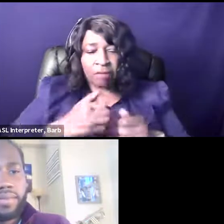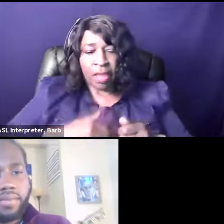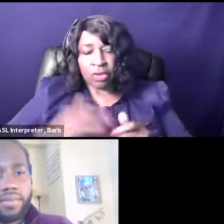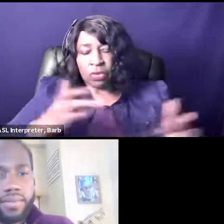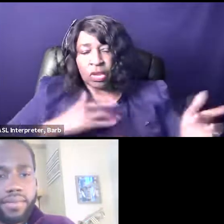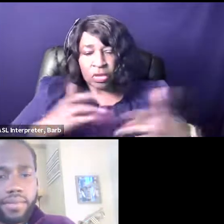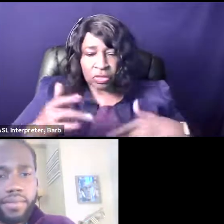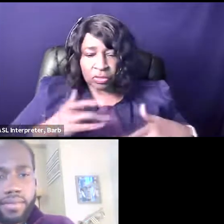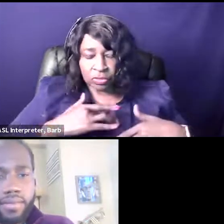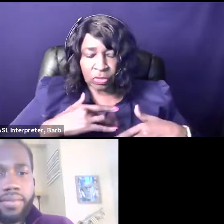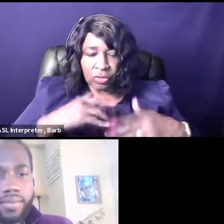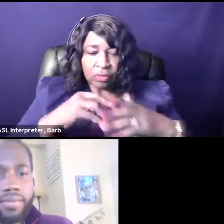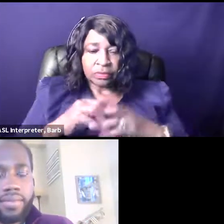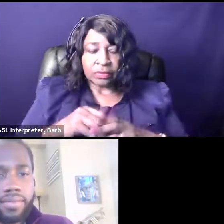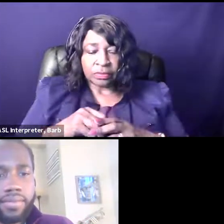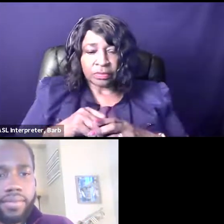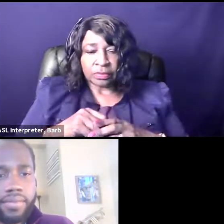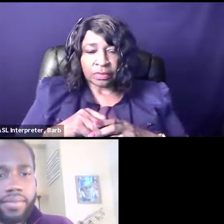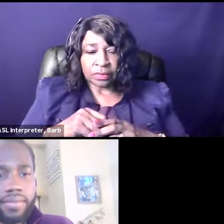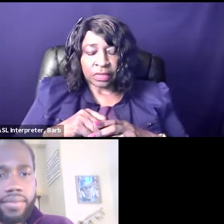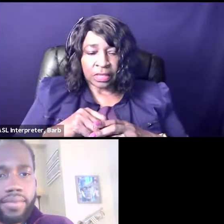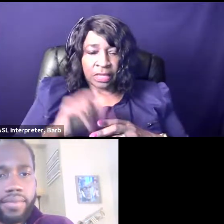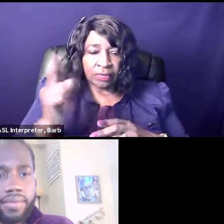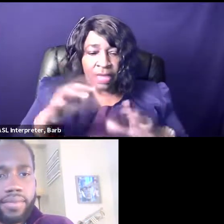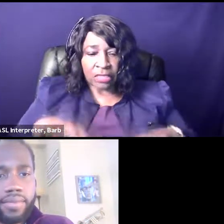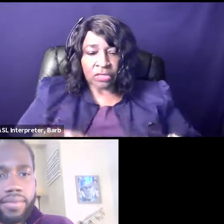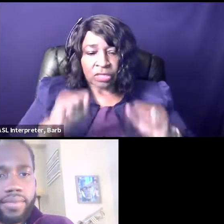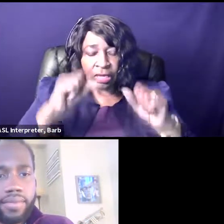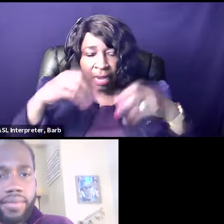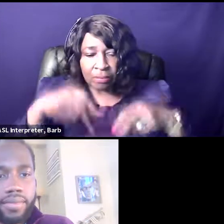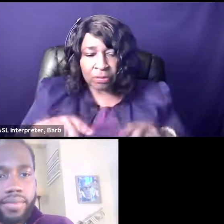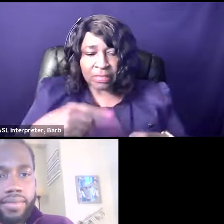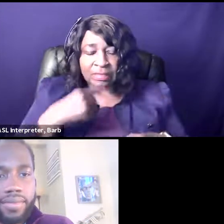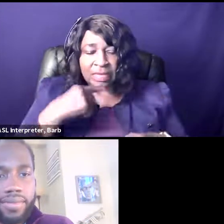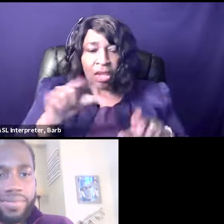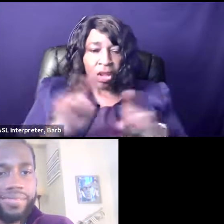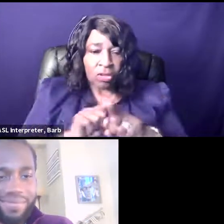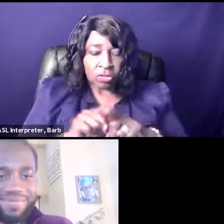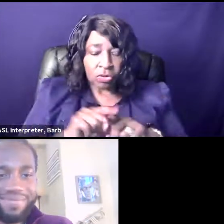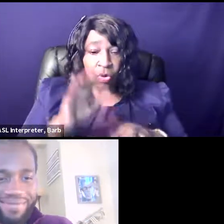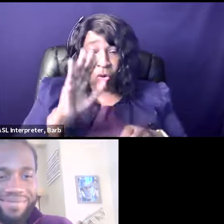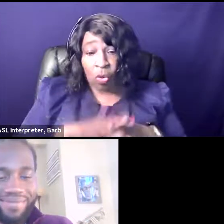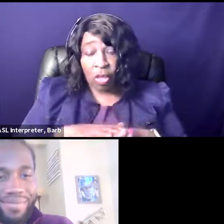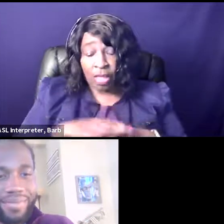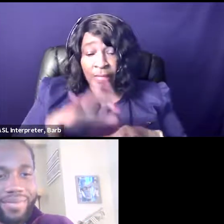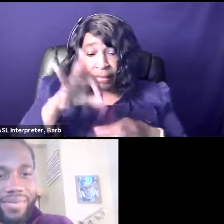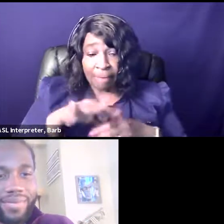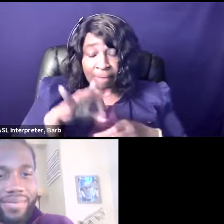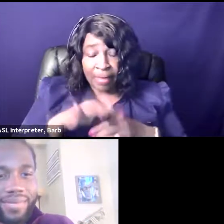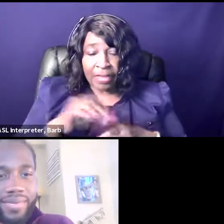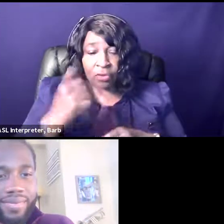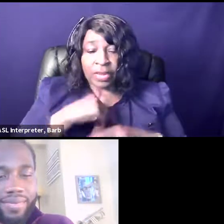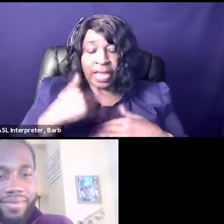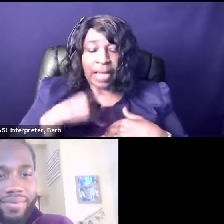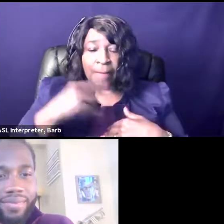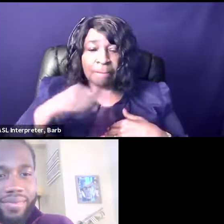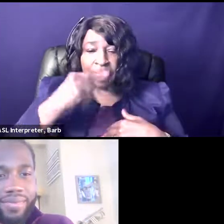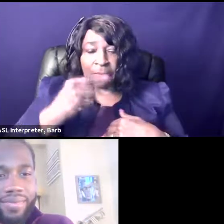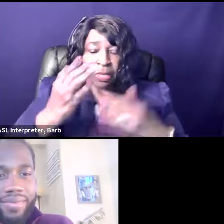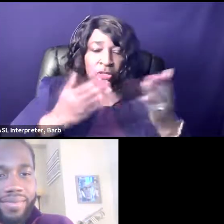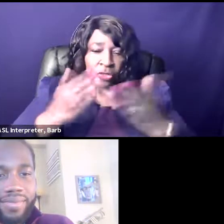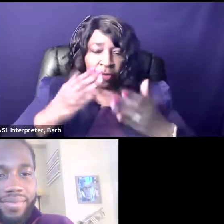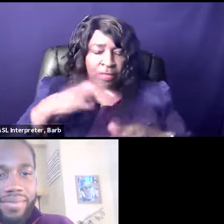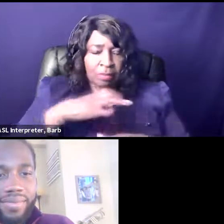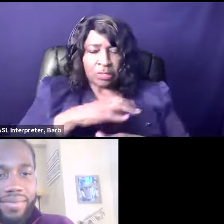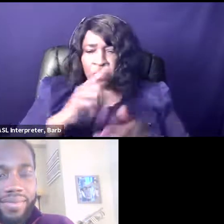Senate runoff. And they took the opportunity to say, well, also on the ballot, we have Public Service Commission. Oh, what is